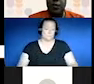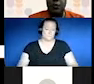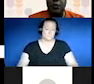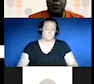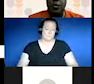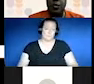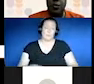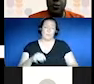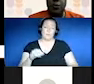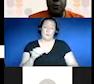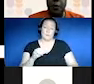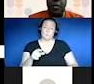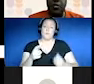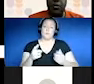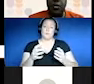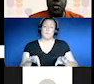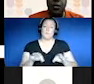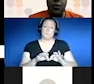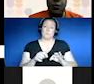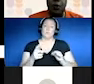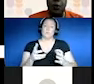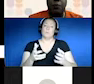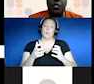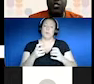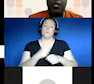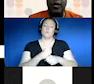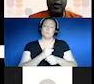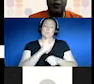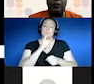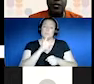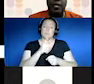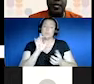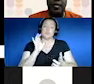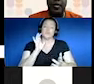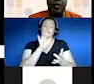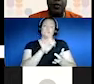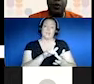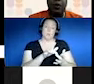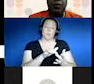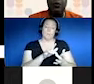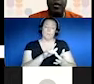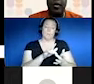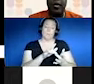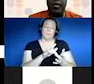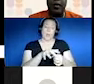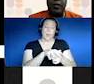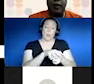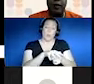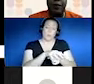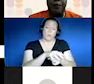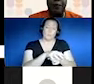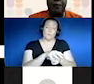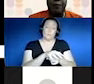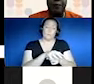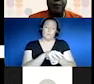You also want to make sure that you are reaching out in local